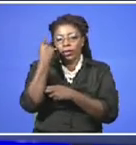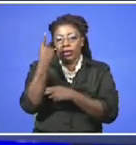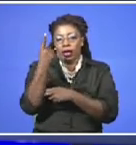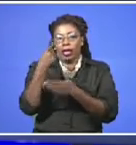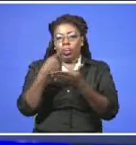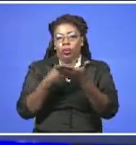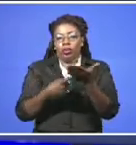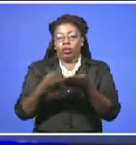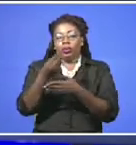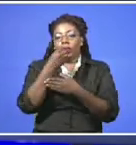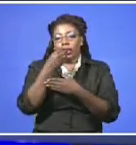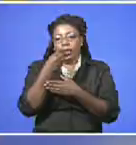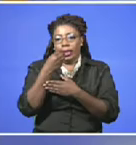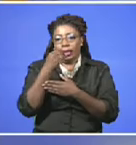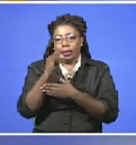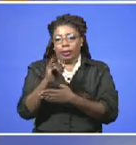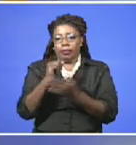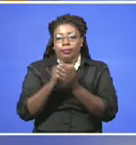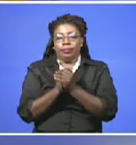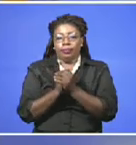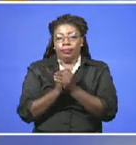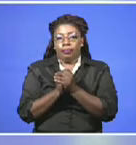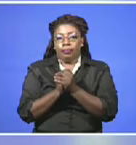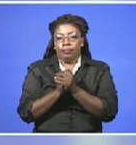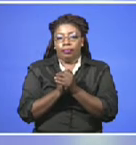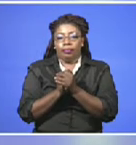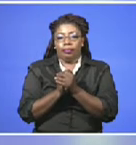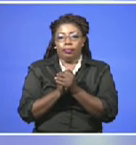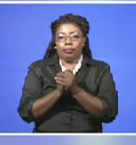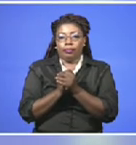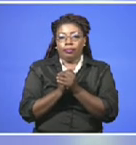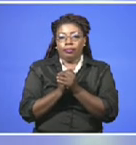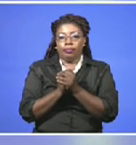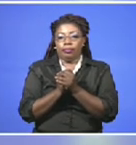what you're putting in your mouth. Cleopatra Murphy, ZNS Network News.